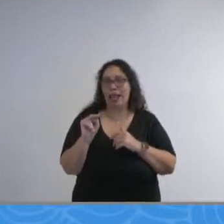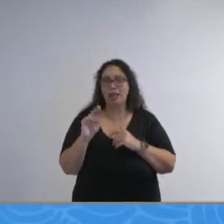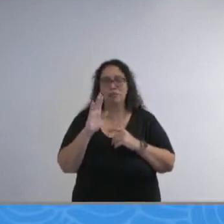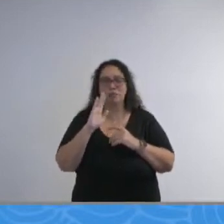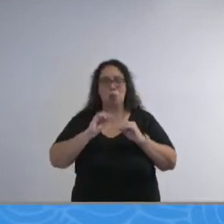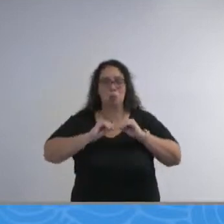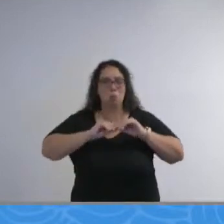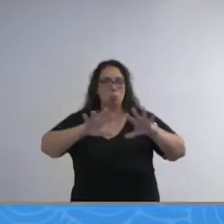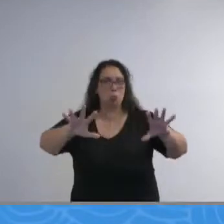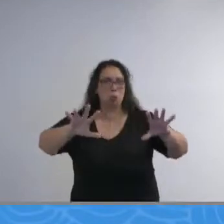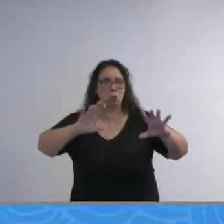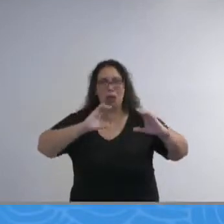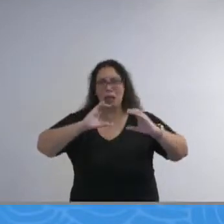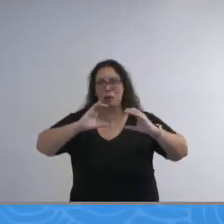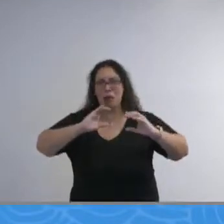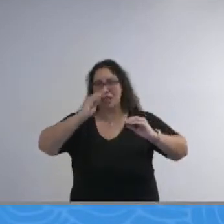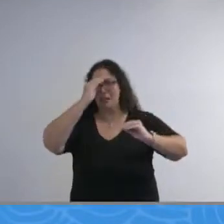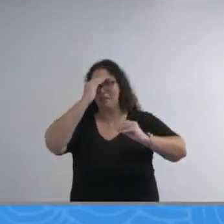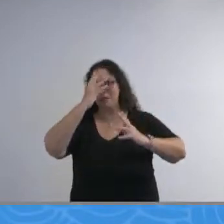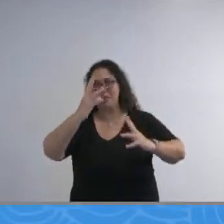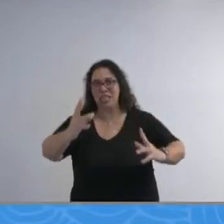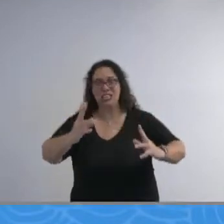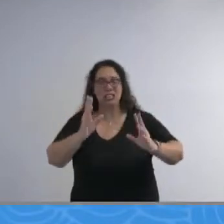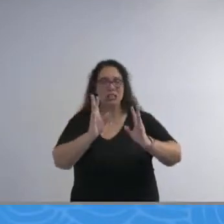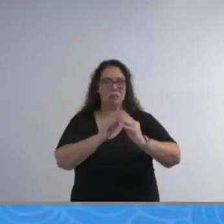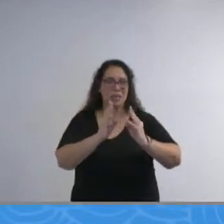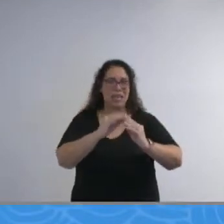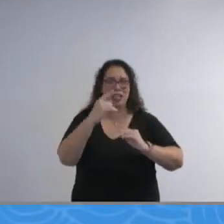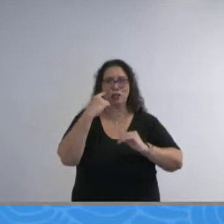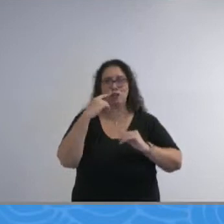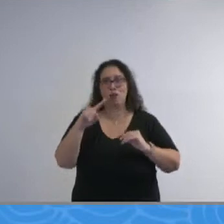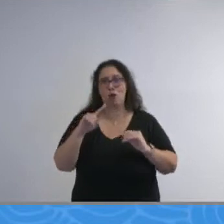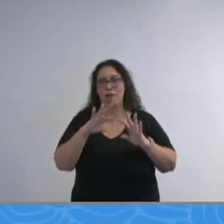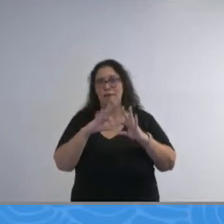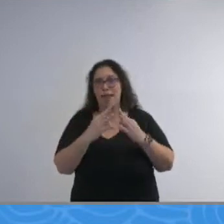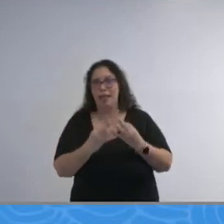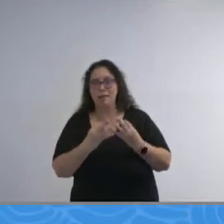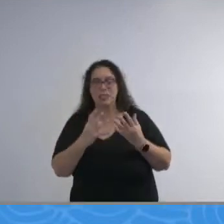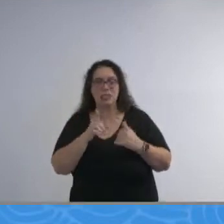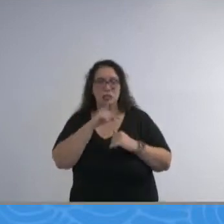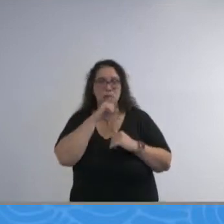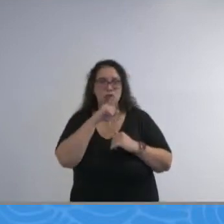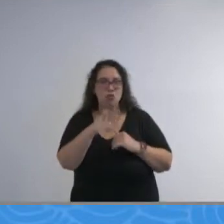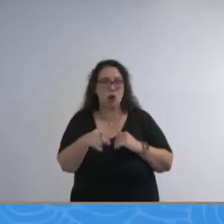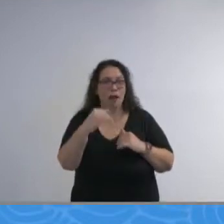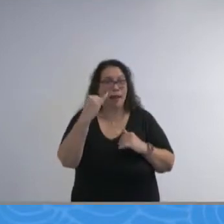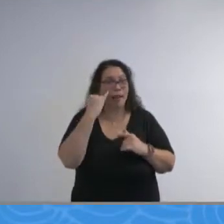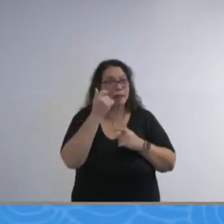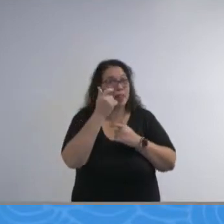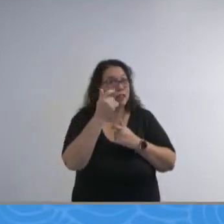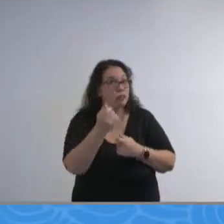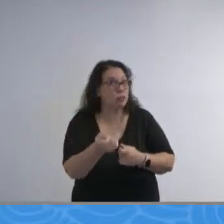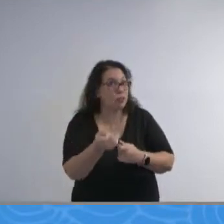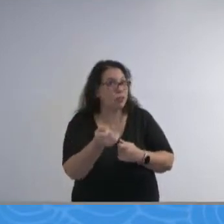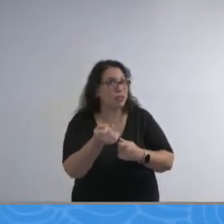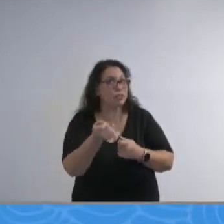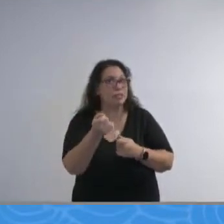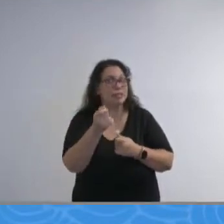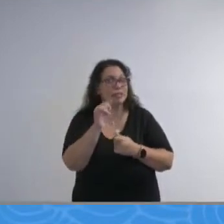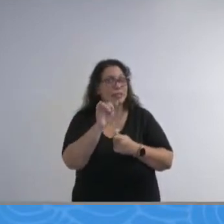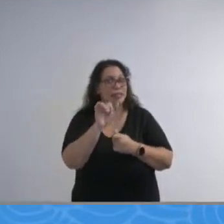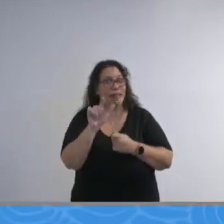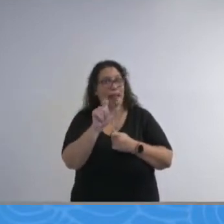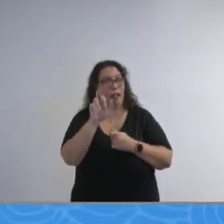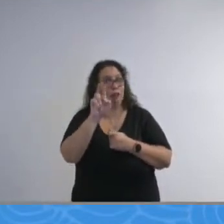communications will be sent out, and we'll have some more informational meetings for families to make sure that if you are interested in that